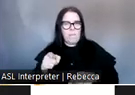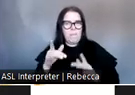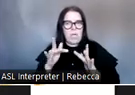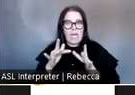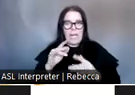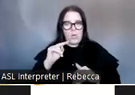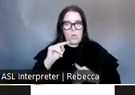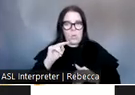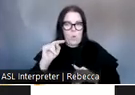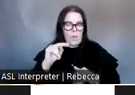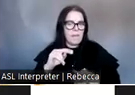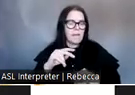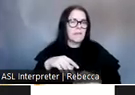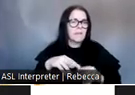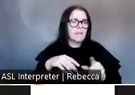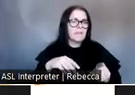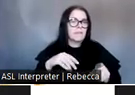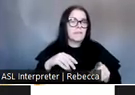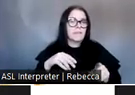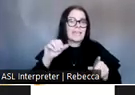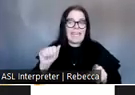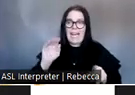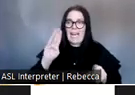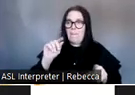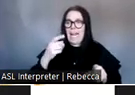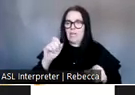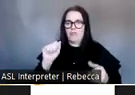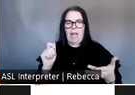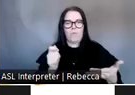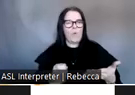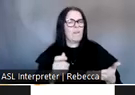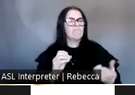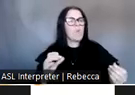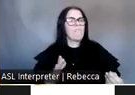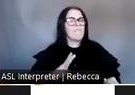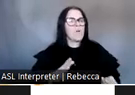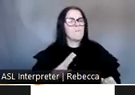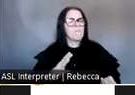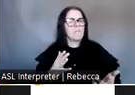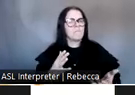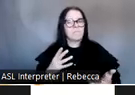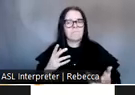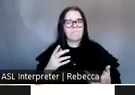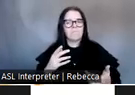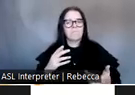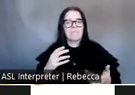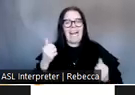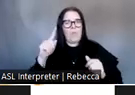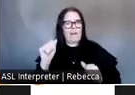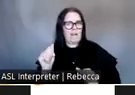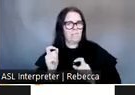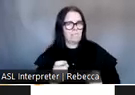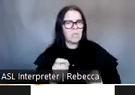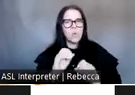badges can be awarded informally for anything by anyone. There is value in learning a specific skill or knowledge related to the